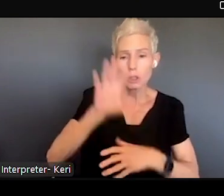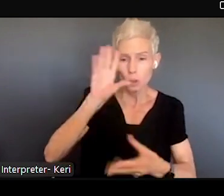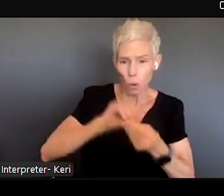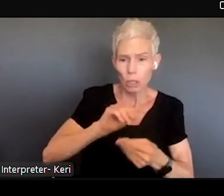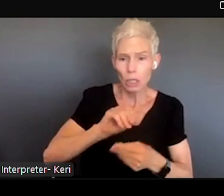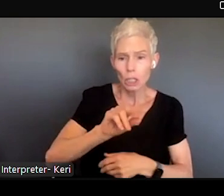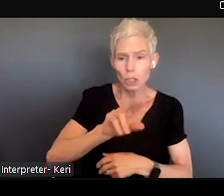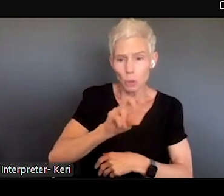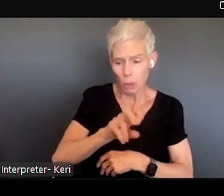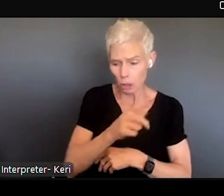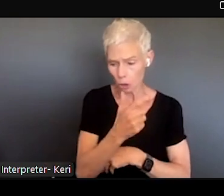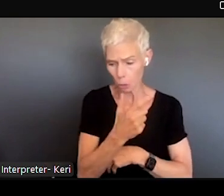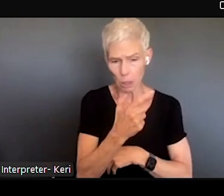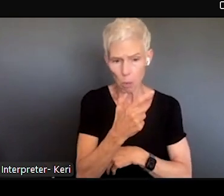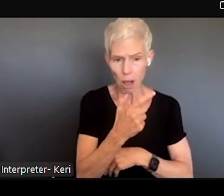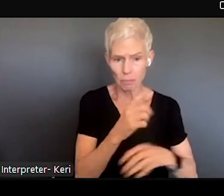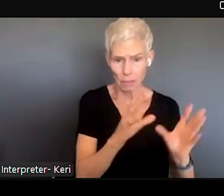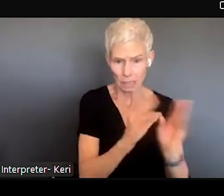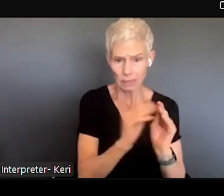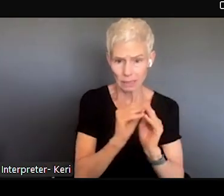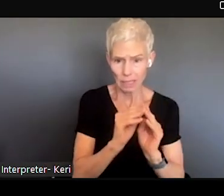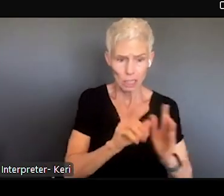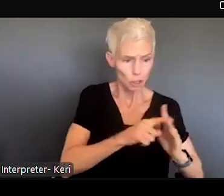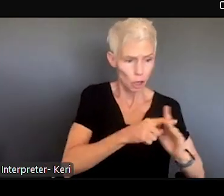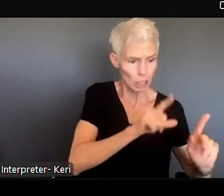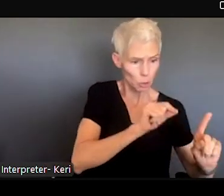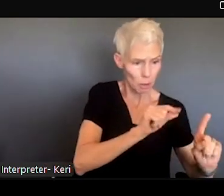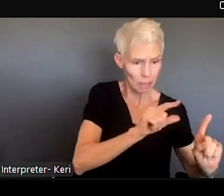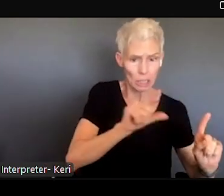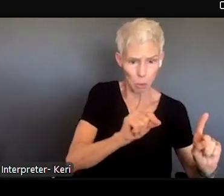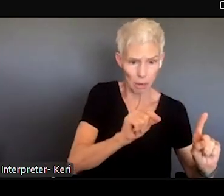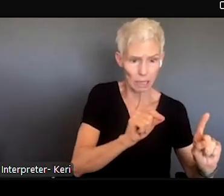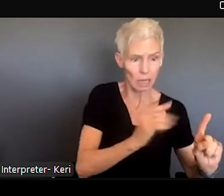episodes since 2020, and we've had